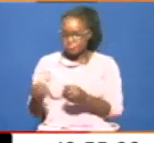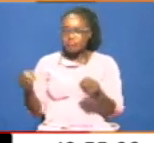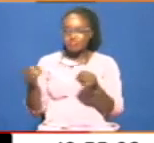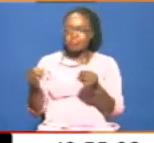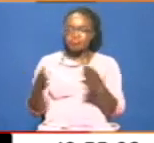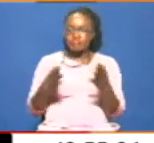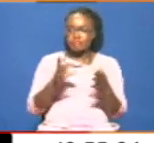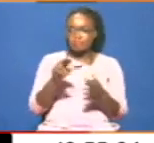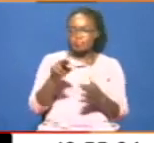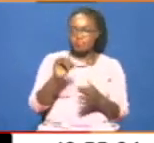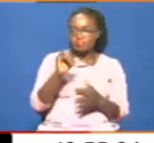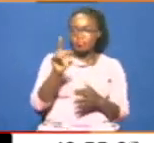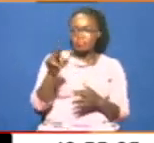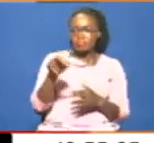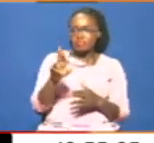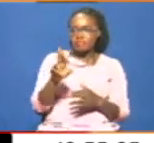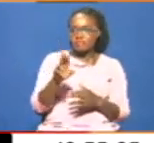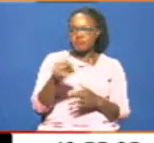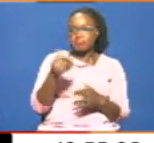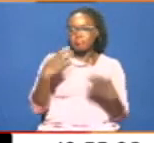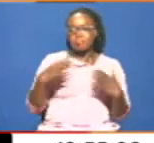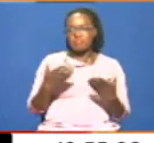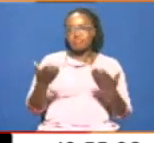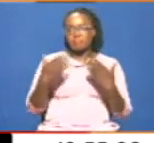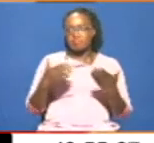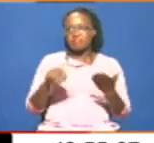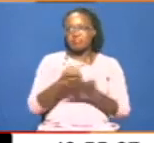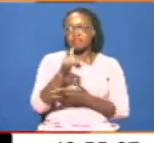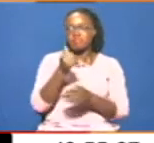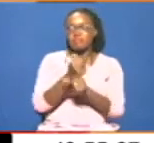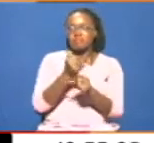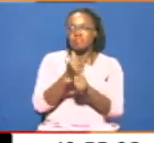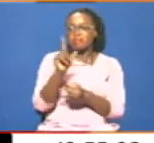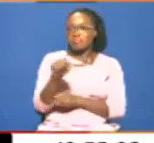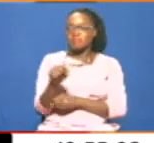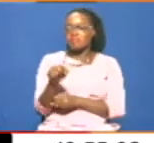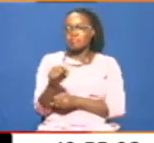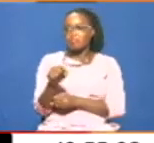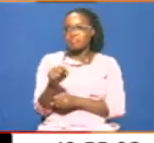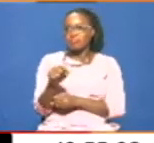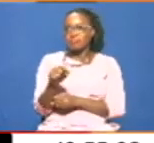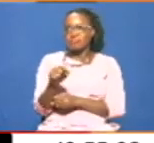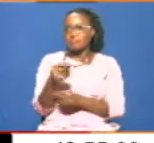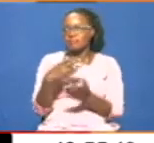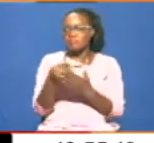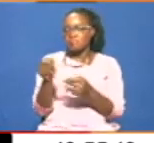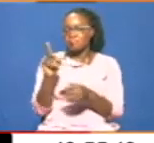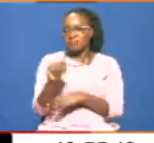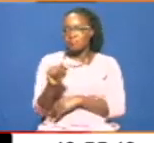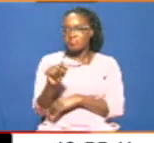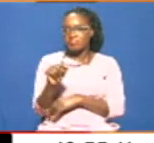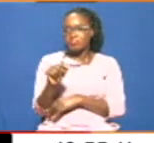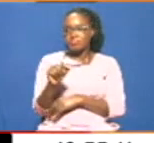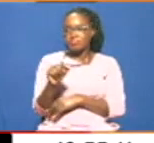else has to bring in from some country where maybe labor is cheaper, cost of capital is cheaper, and